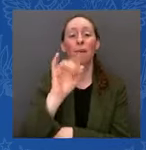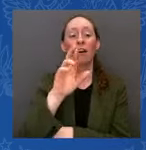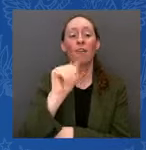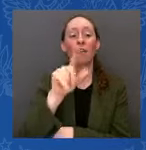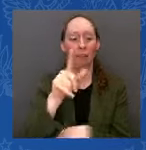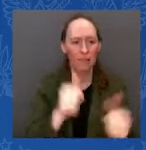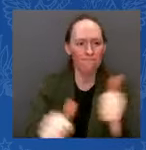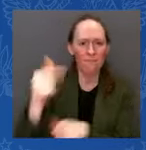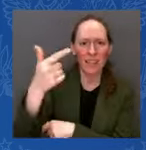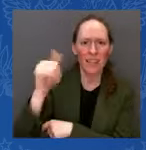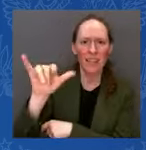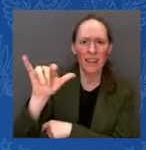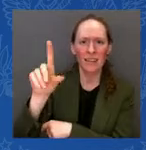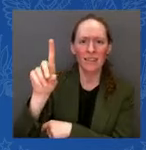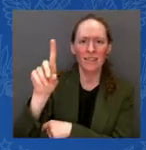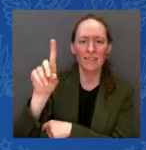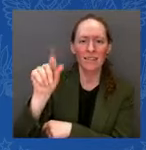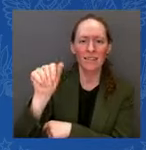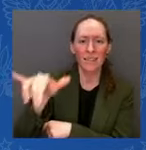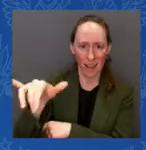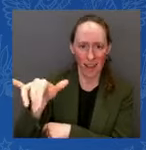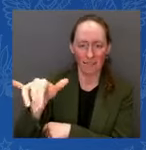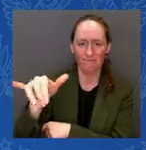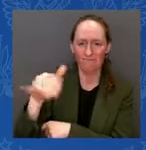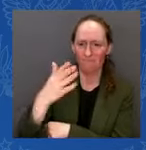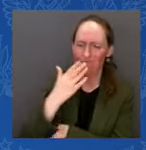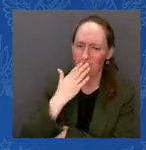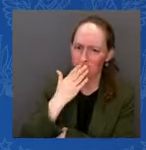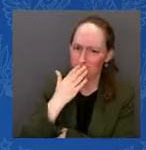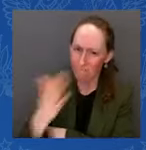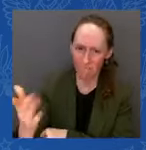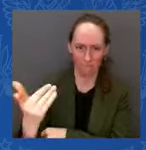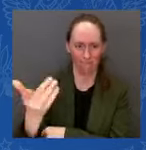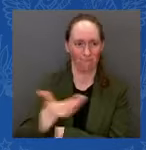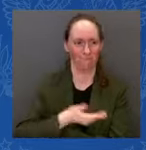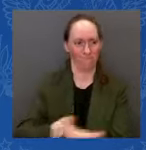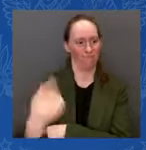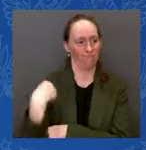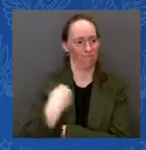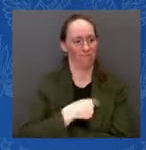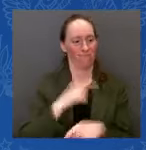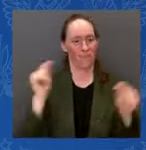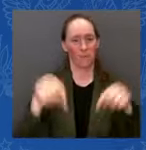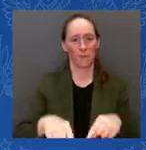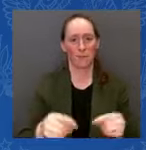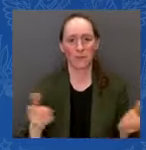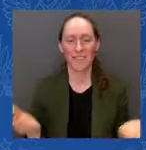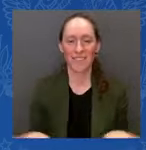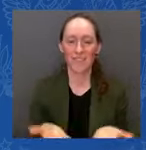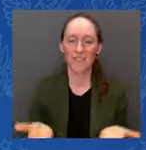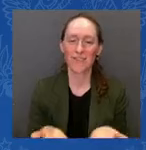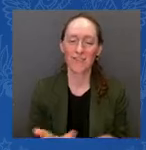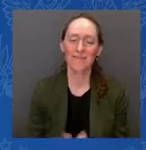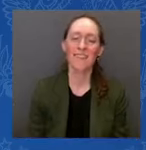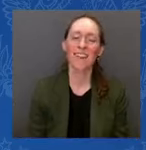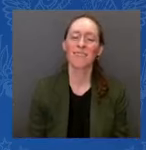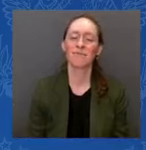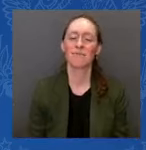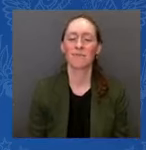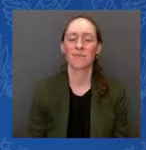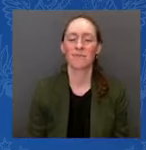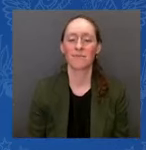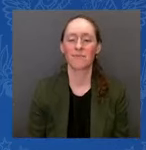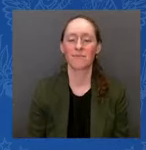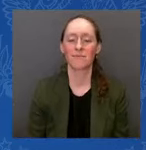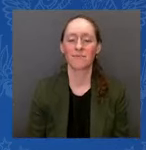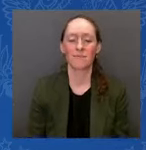of Point Loma. And I also want to thank Representative Joe Courtney, founder of the Bipartisan AUKUS Working Group, and all the members of the Congress